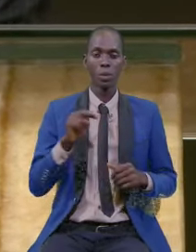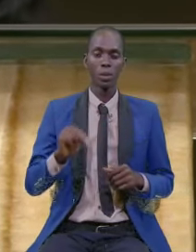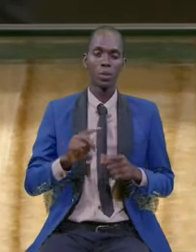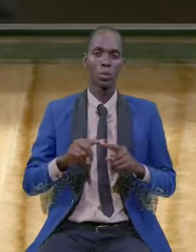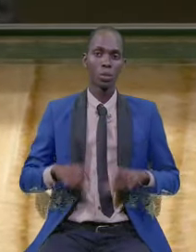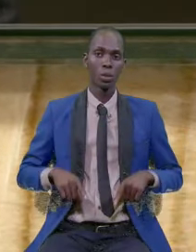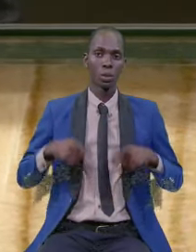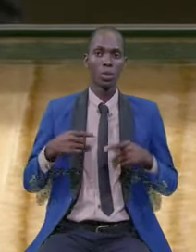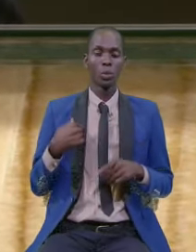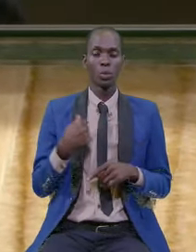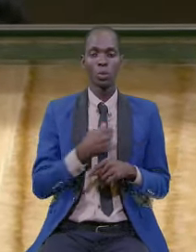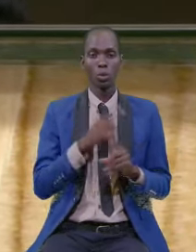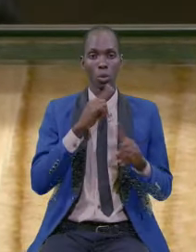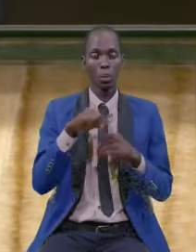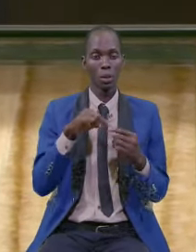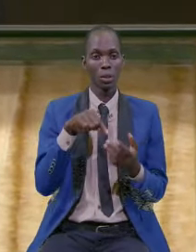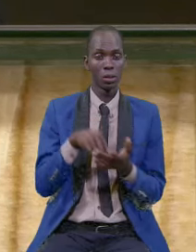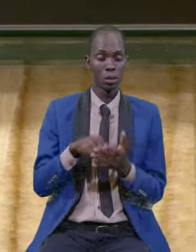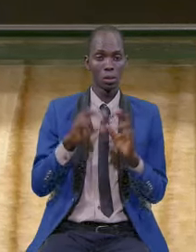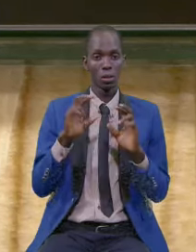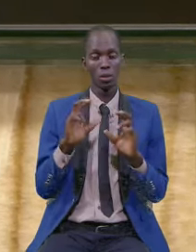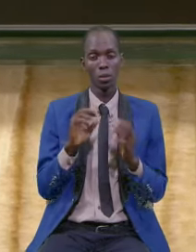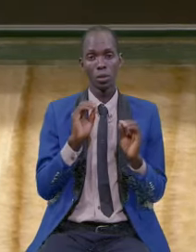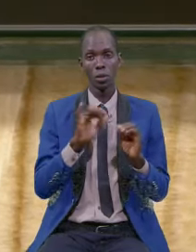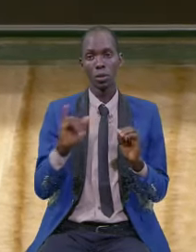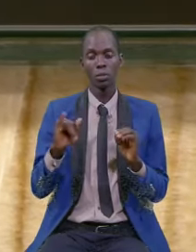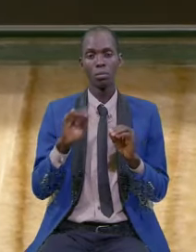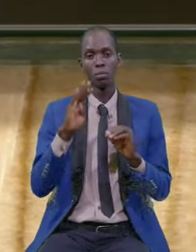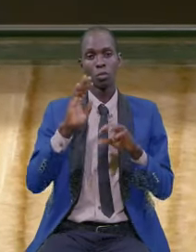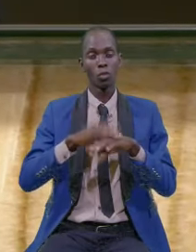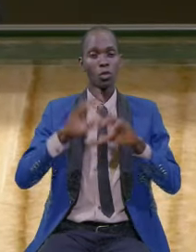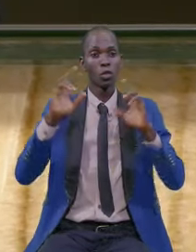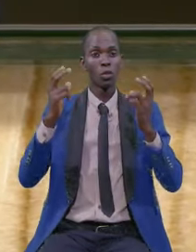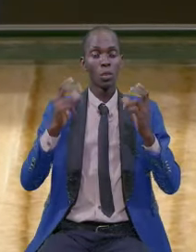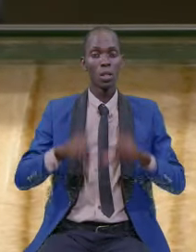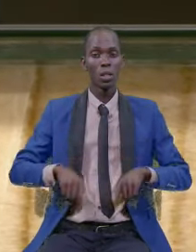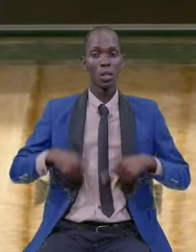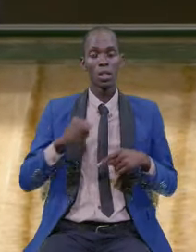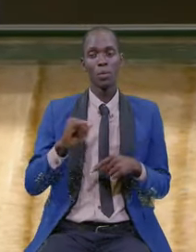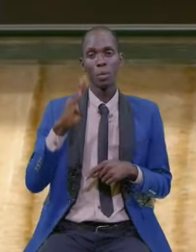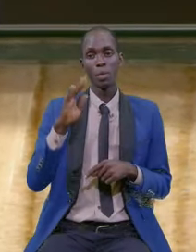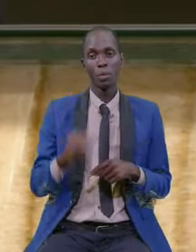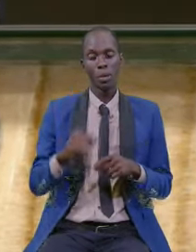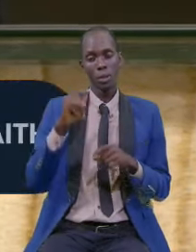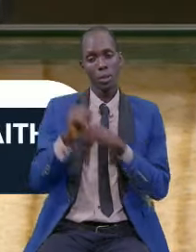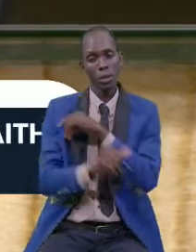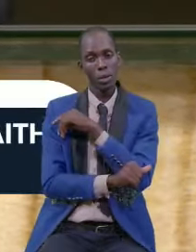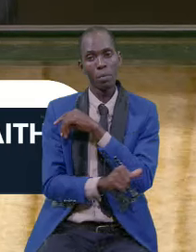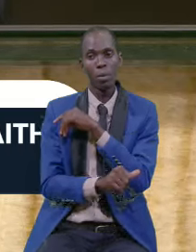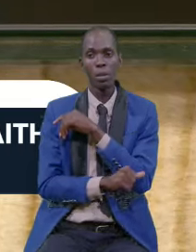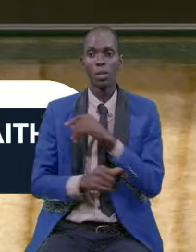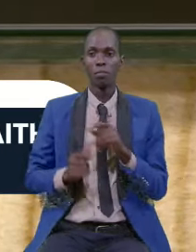about, teaching about tonight, living by Abraham's delightsome faith,